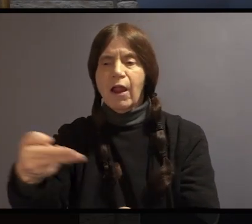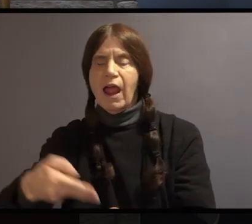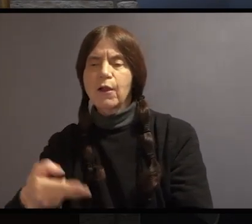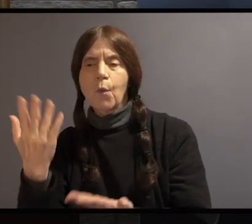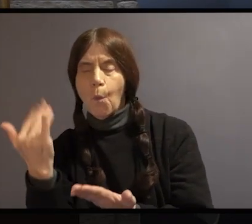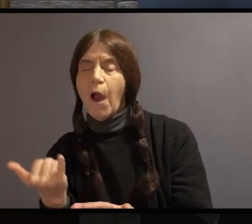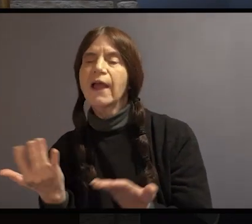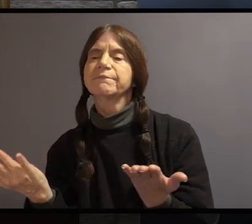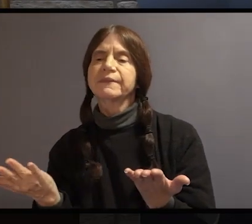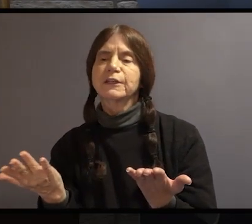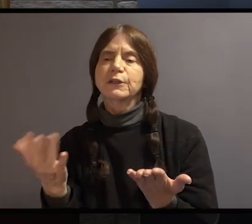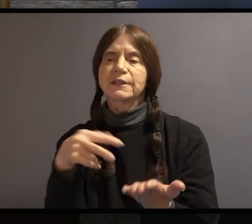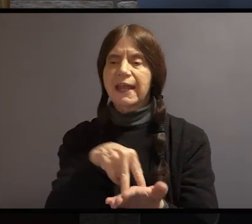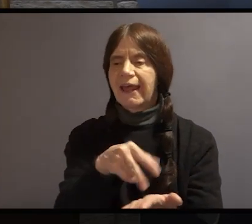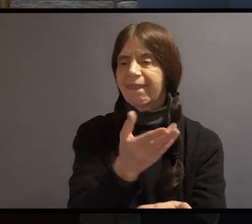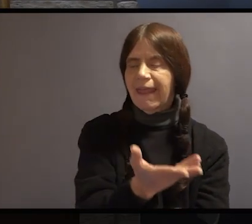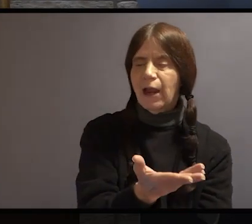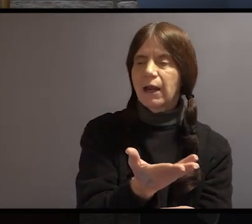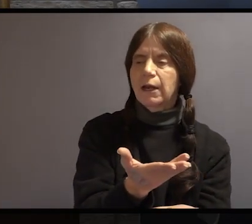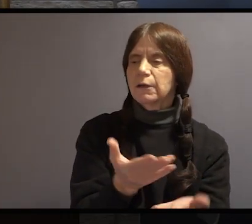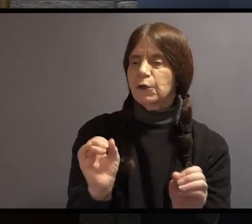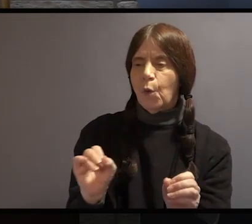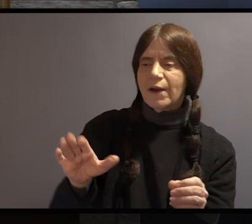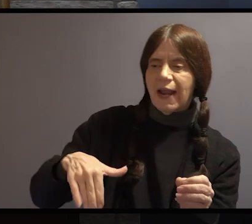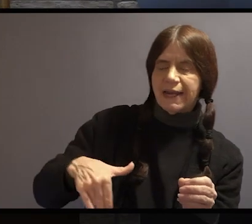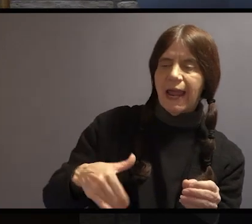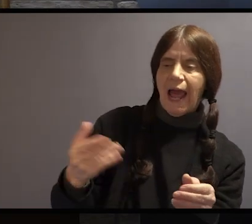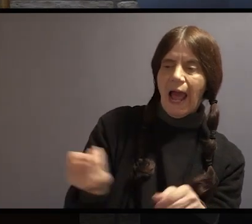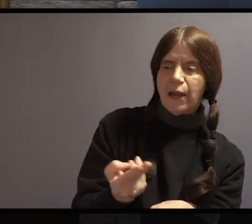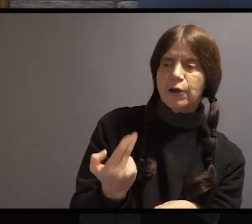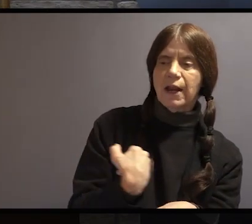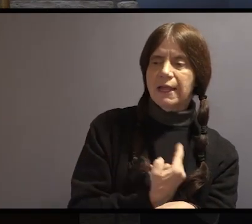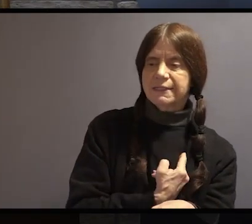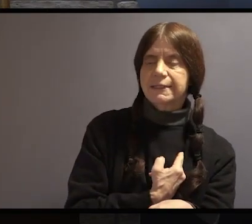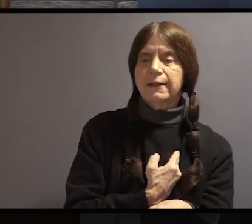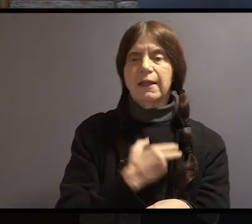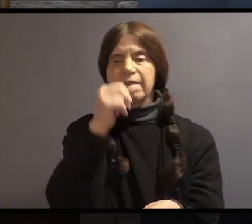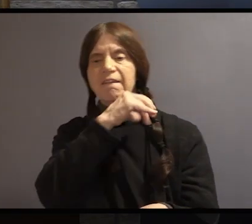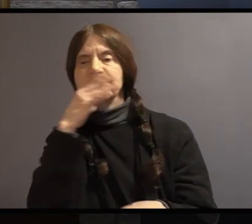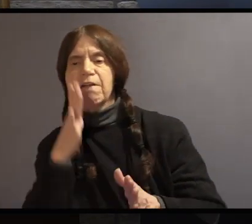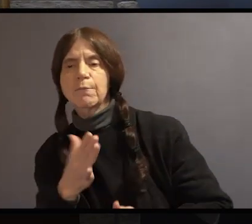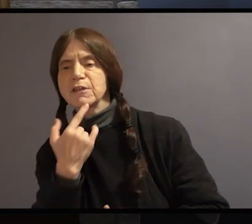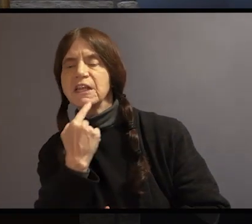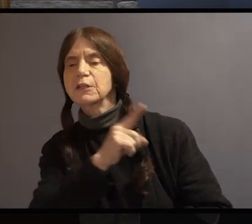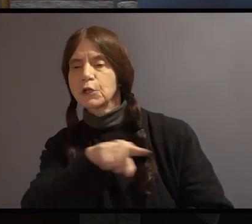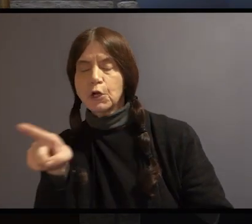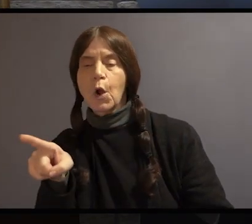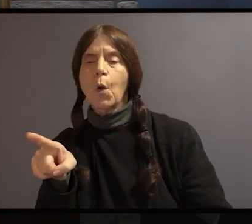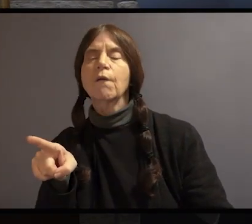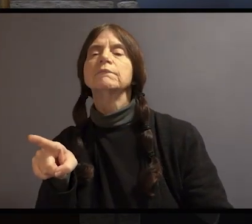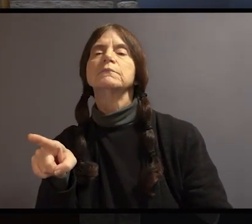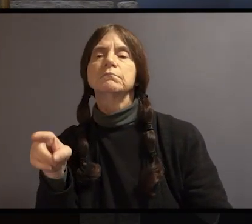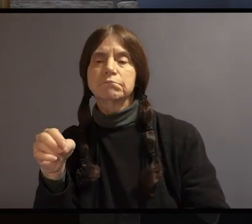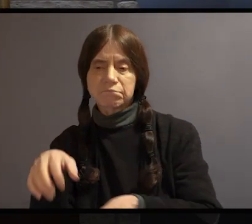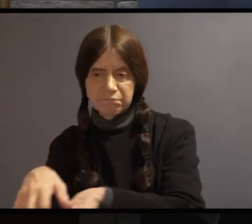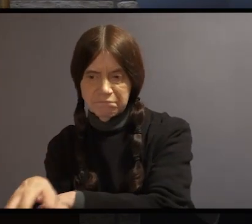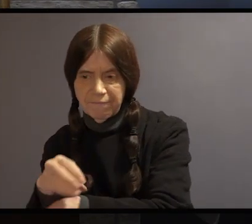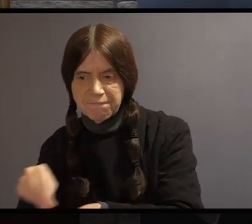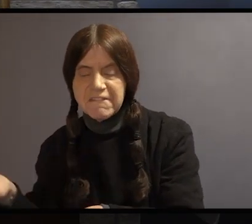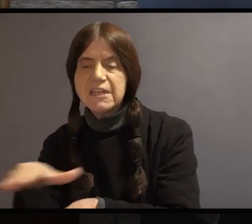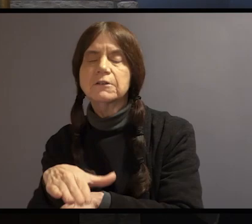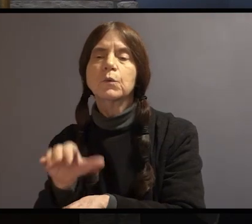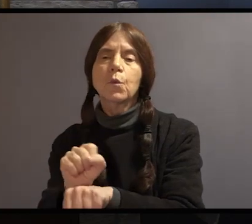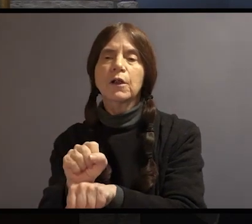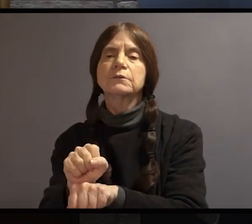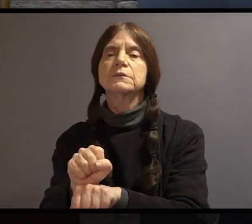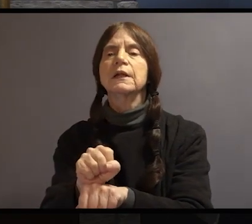day?' They said to him, 'Because no one has hired us.' He said to them, 'You go into the vineyard too.'